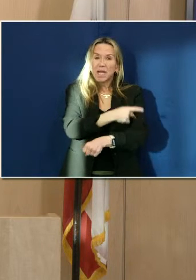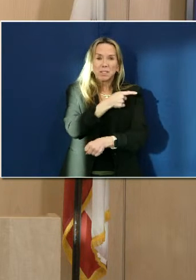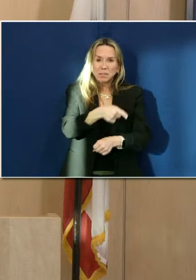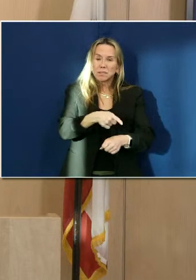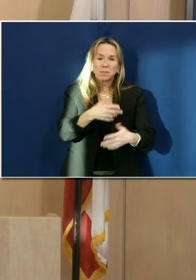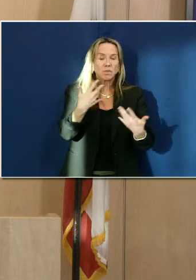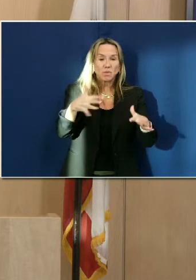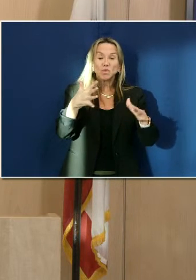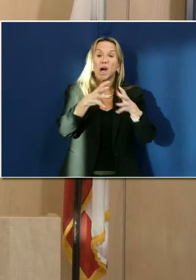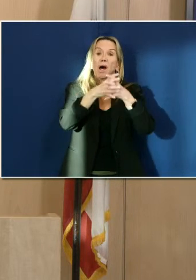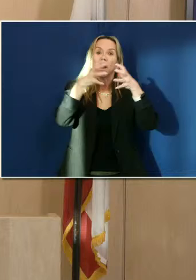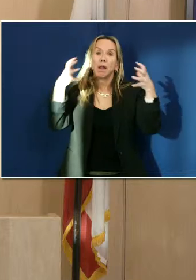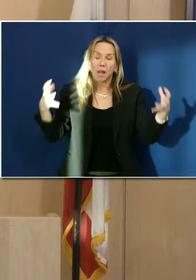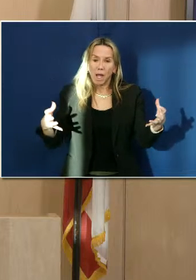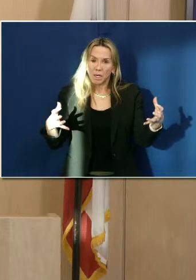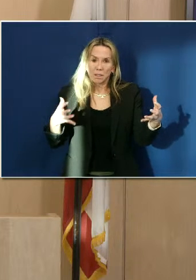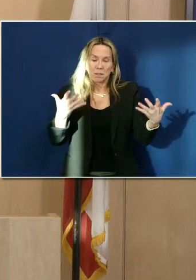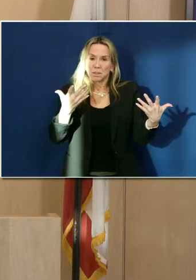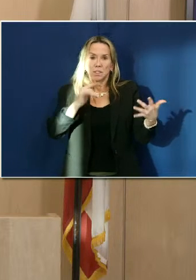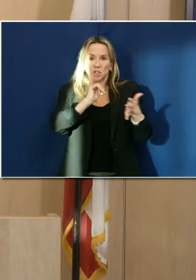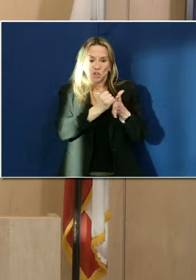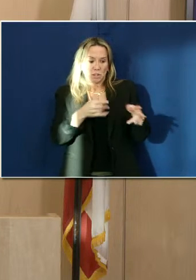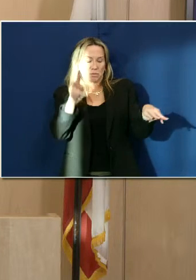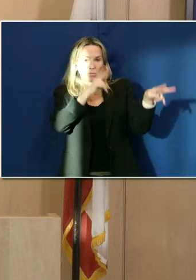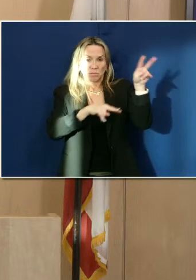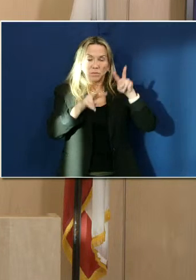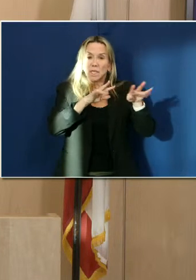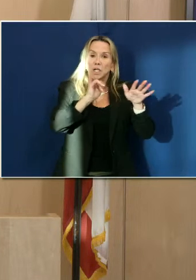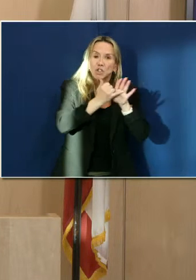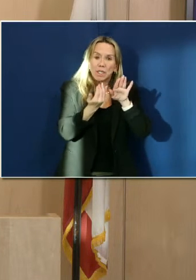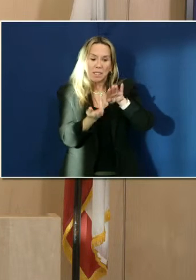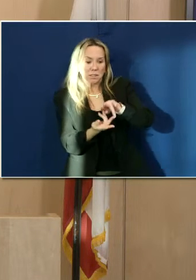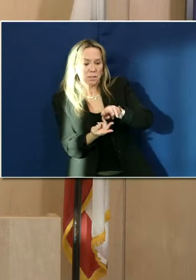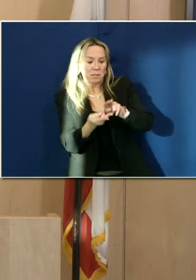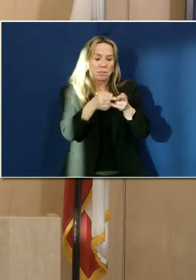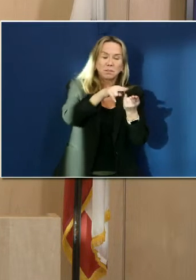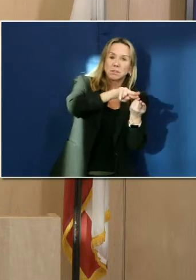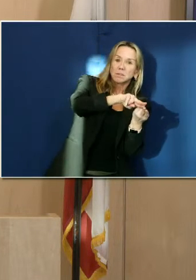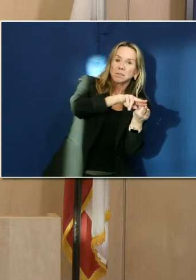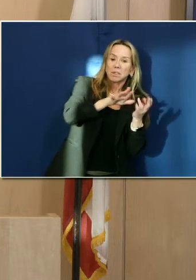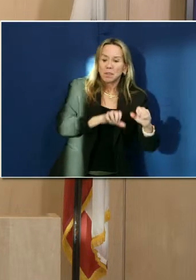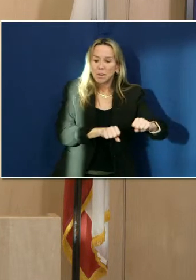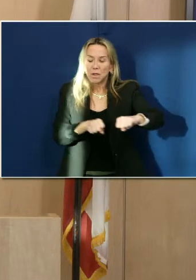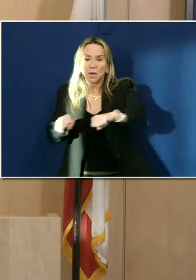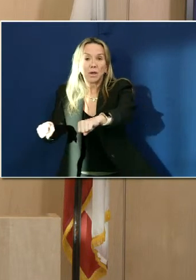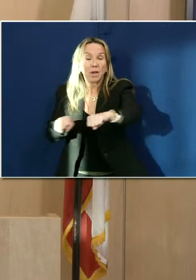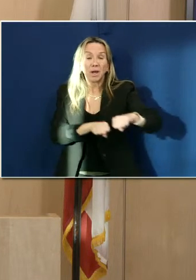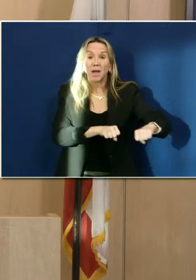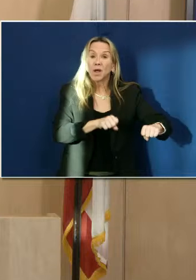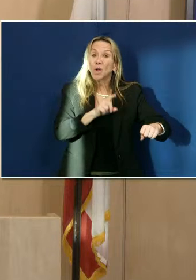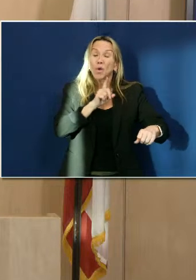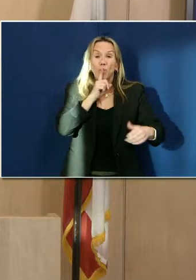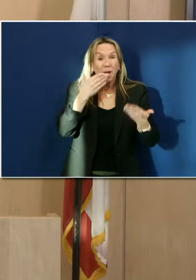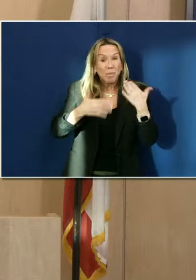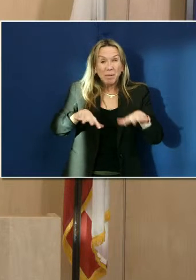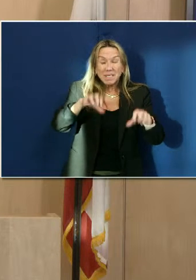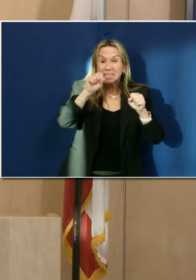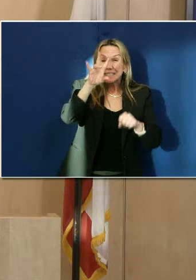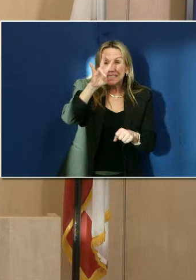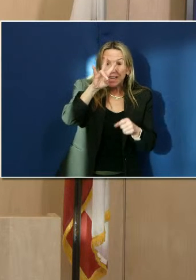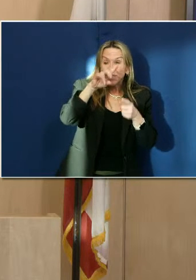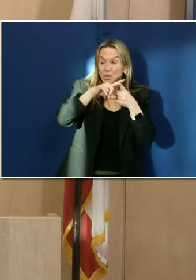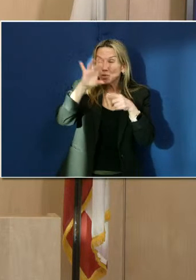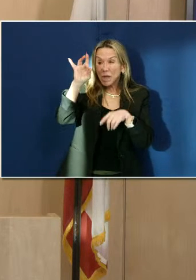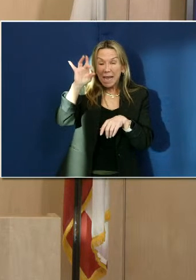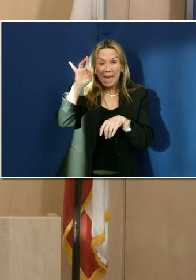Simply proning a patient, the process of turning the patient back and forth over. You'll have a team of 7, 8 people in the room with many